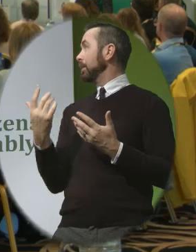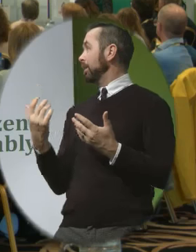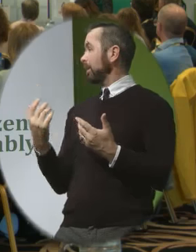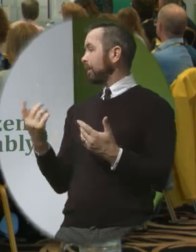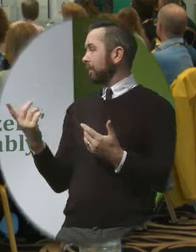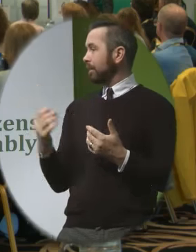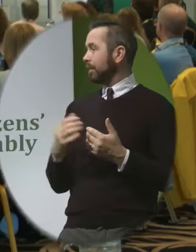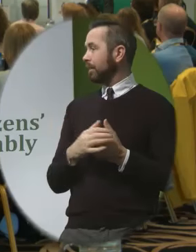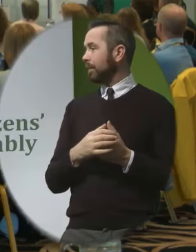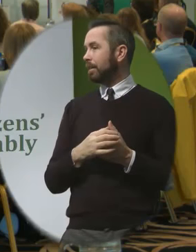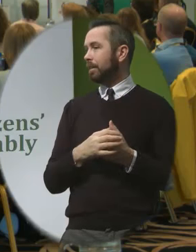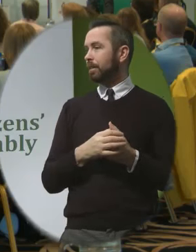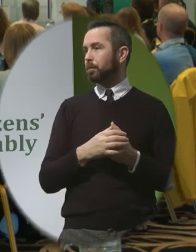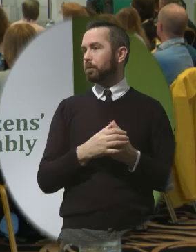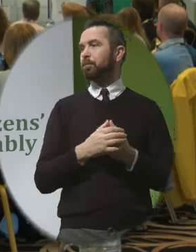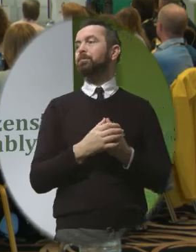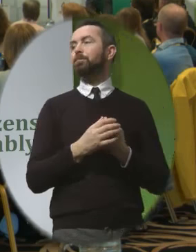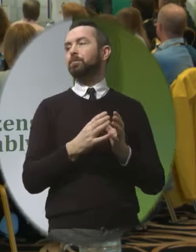you do it a bit quicker yeah they're all there